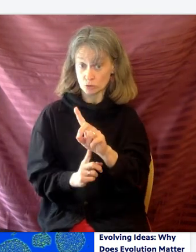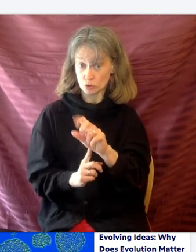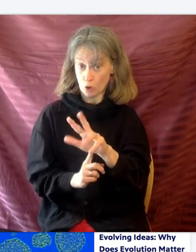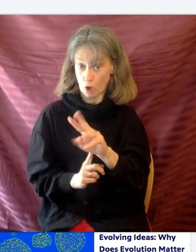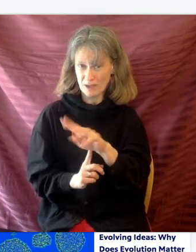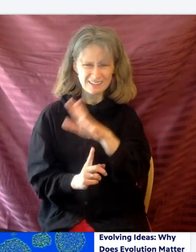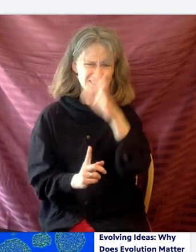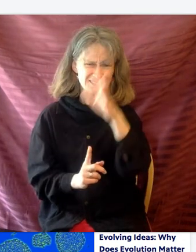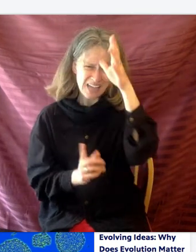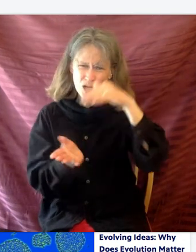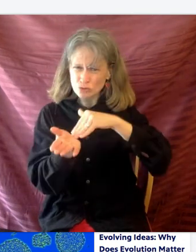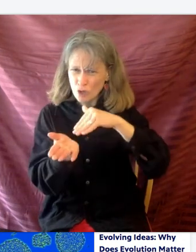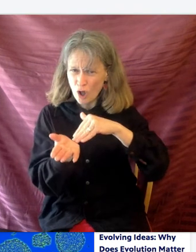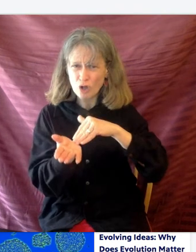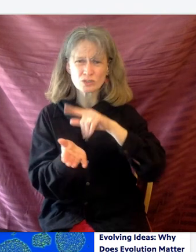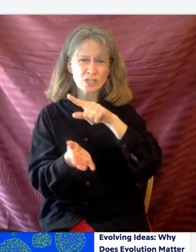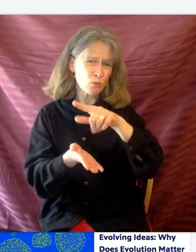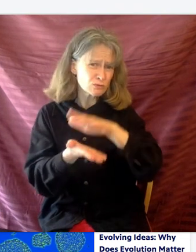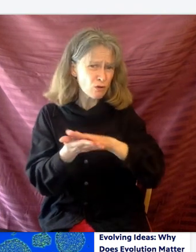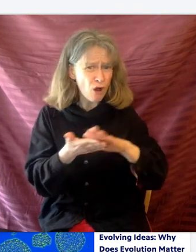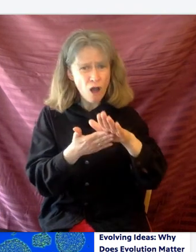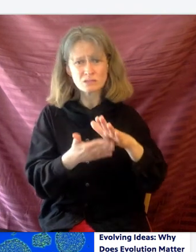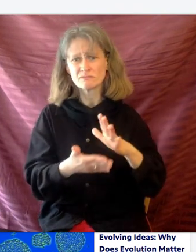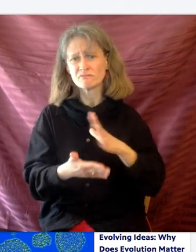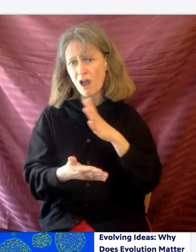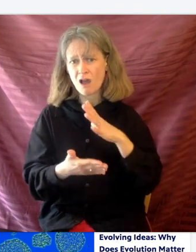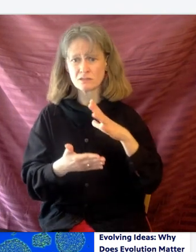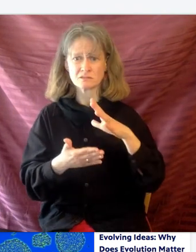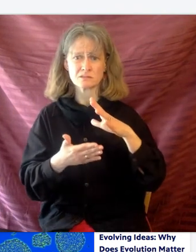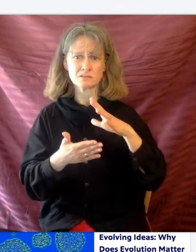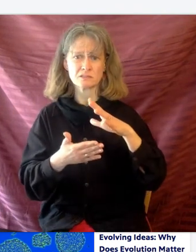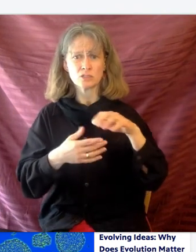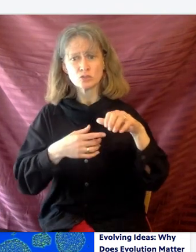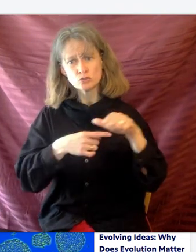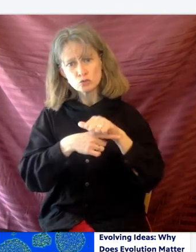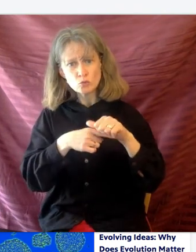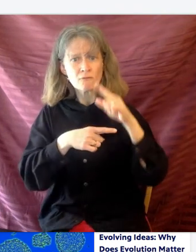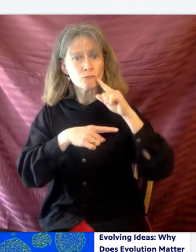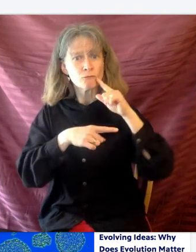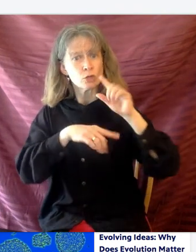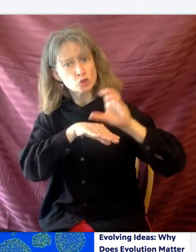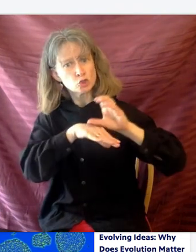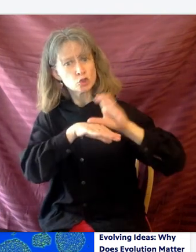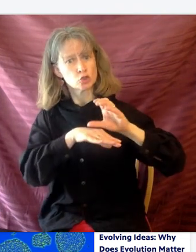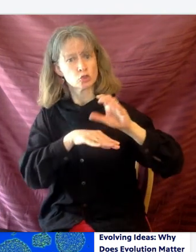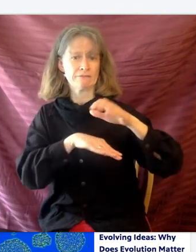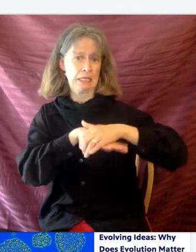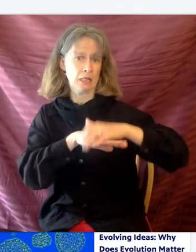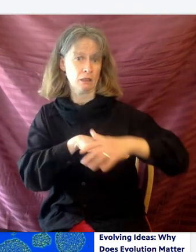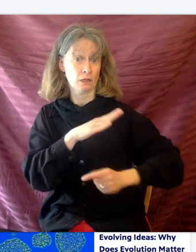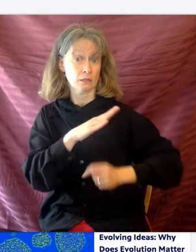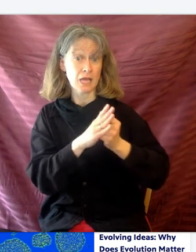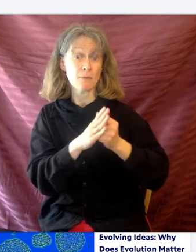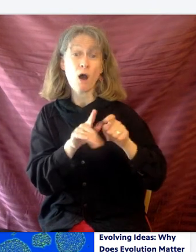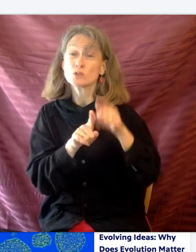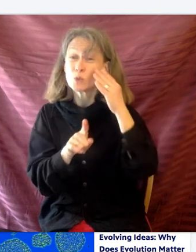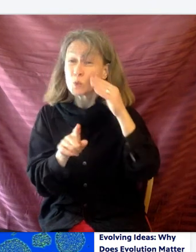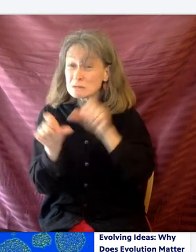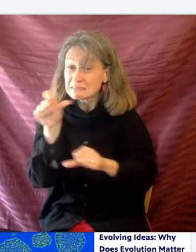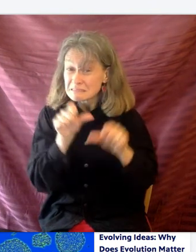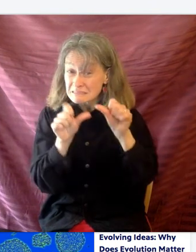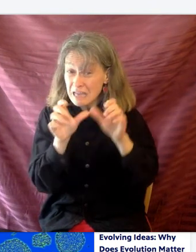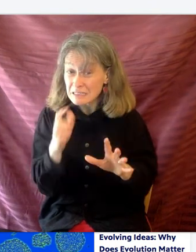Cambridge University to train for the Church of England, and he knew eminent scientists of his day.